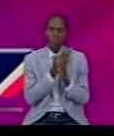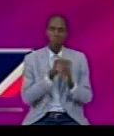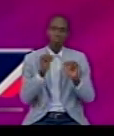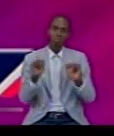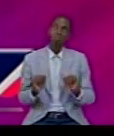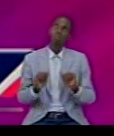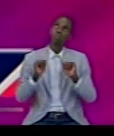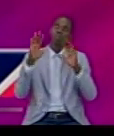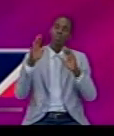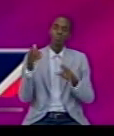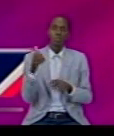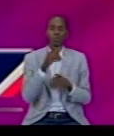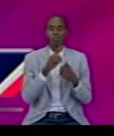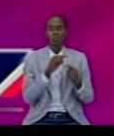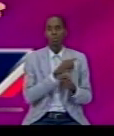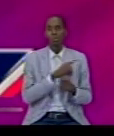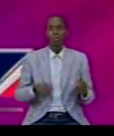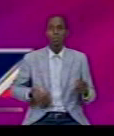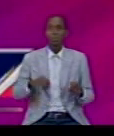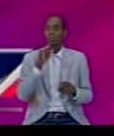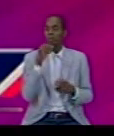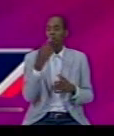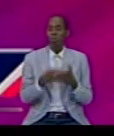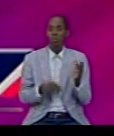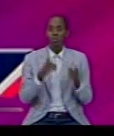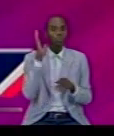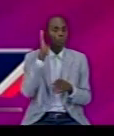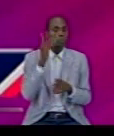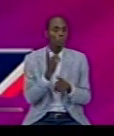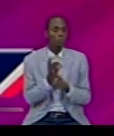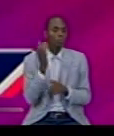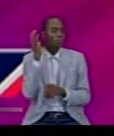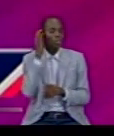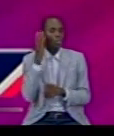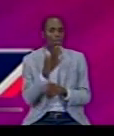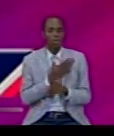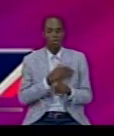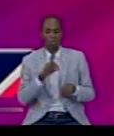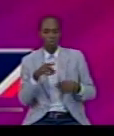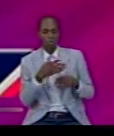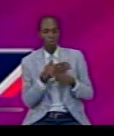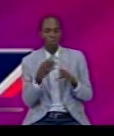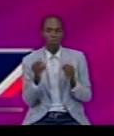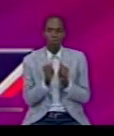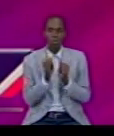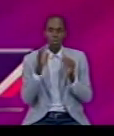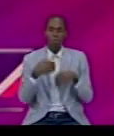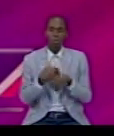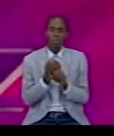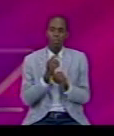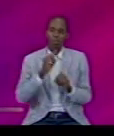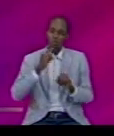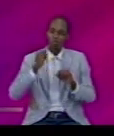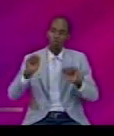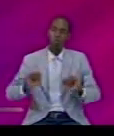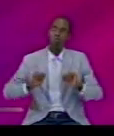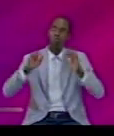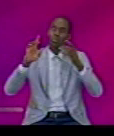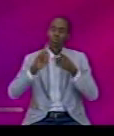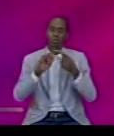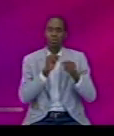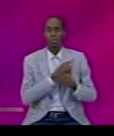Lord. It is not something you will hear and go away without any commitment. You have to make a commitment before the